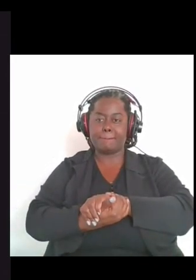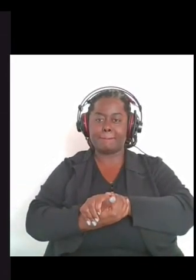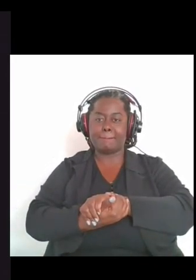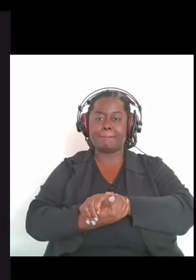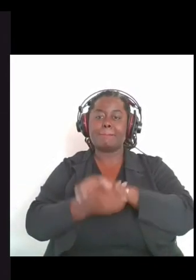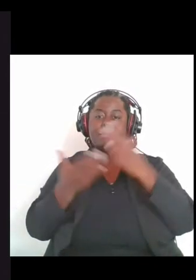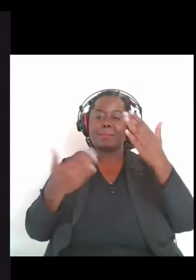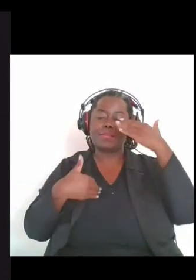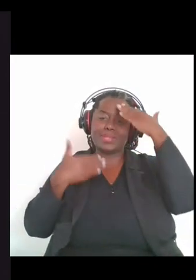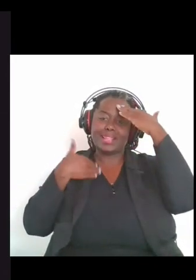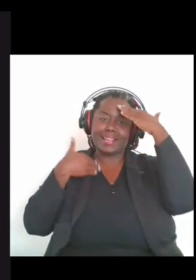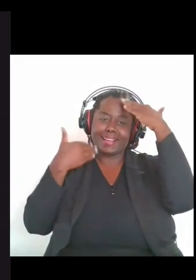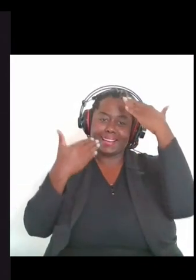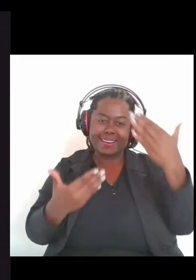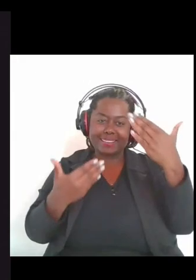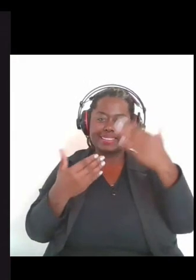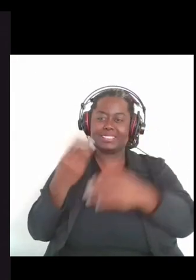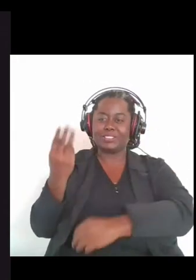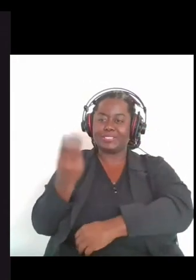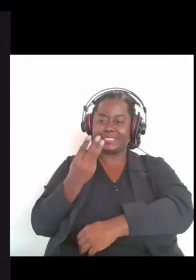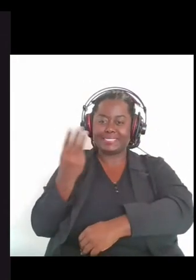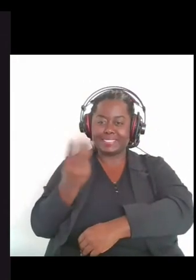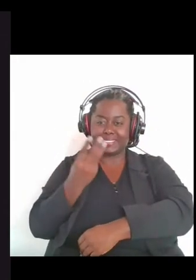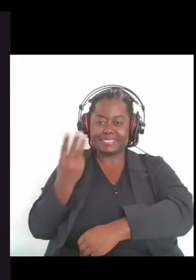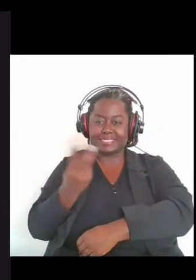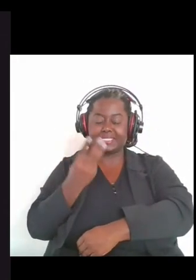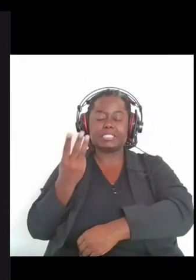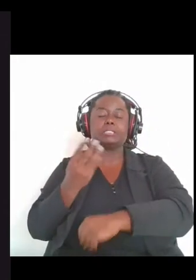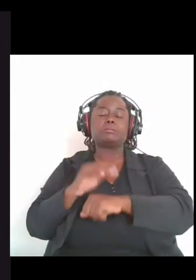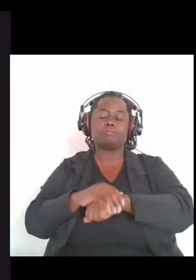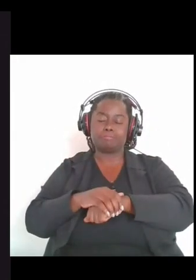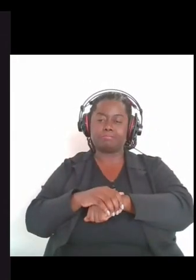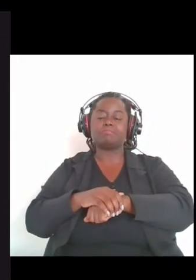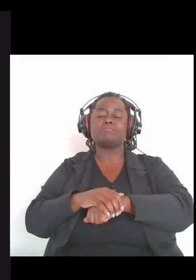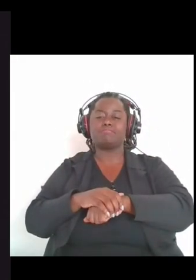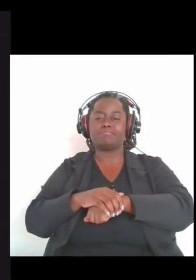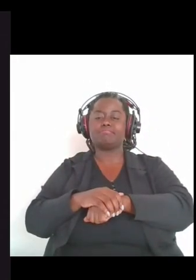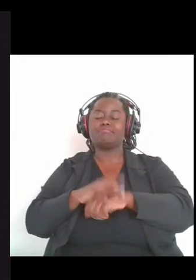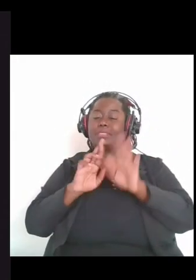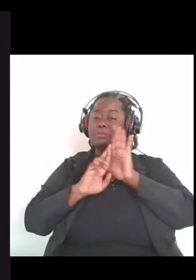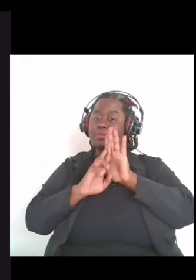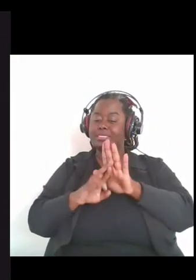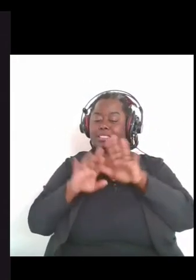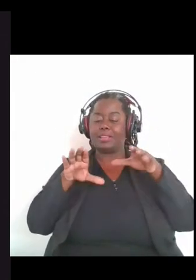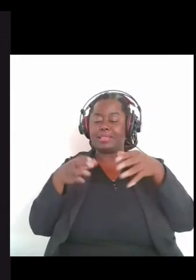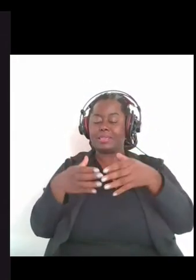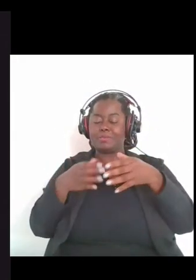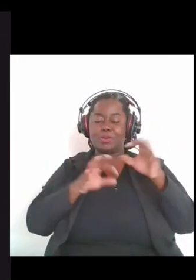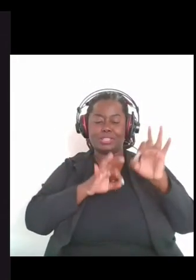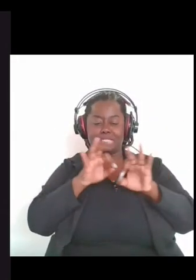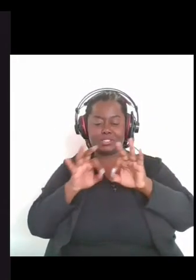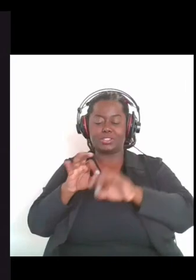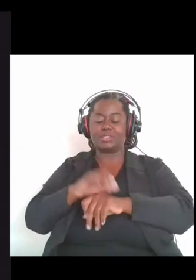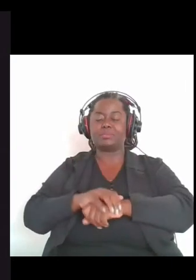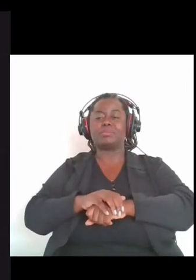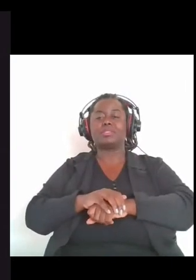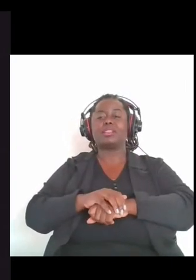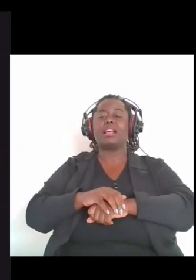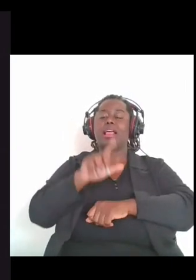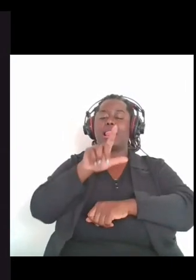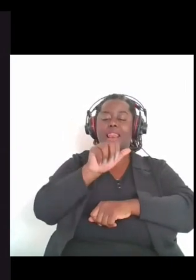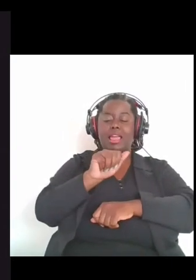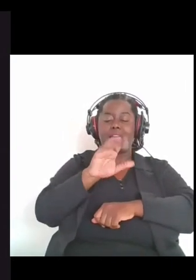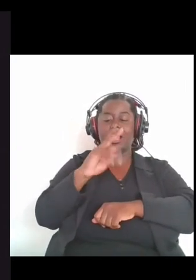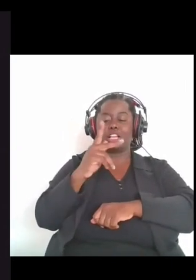I would like to thank once again the three of you on behalf of the organizing team so like to